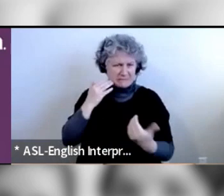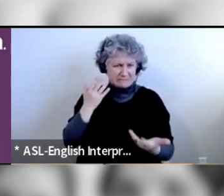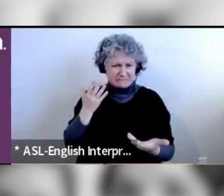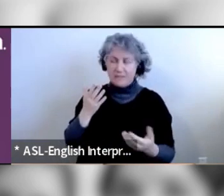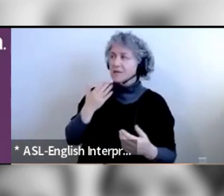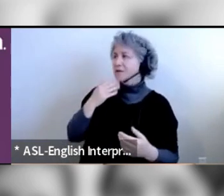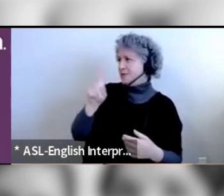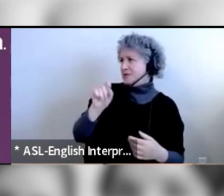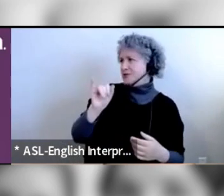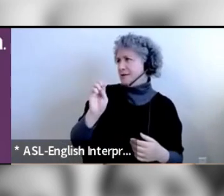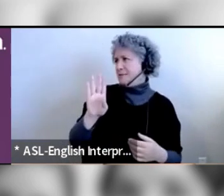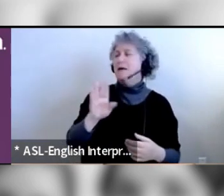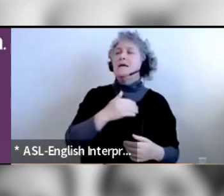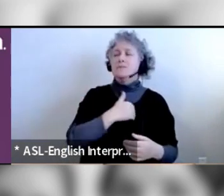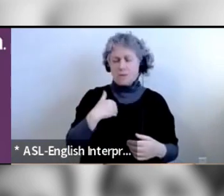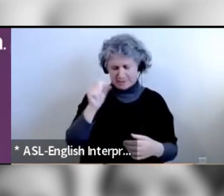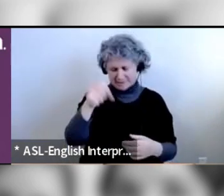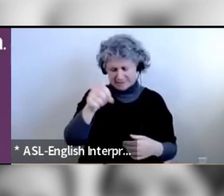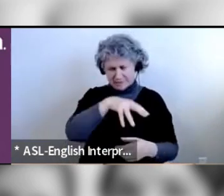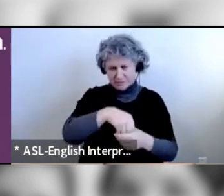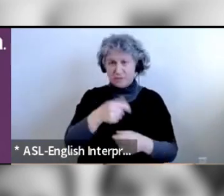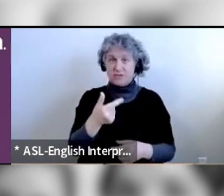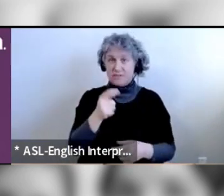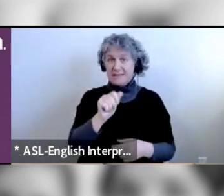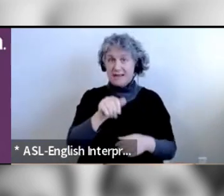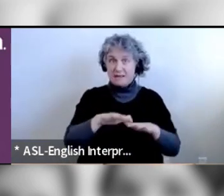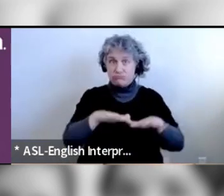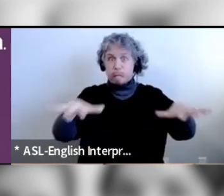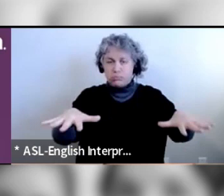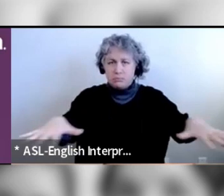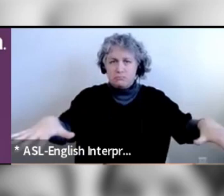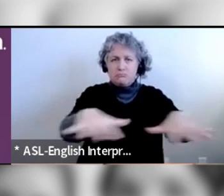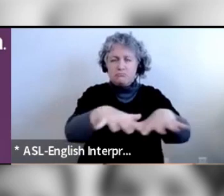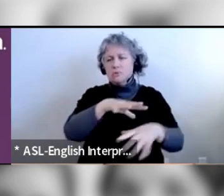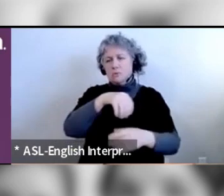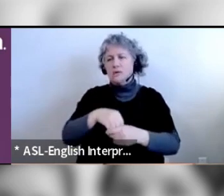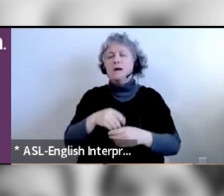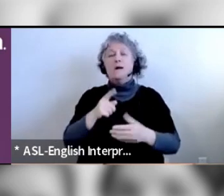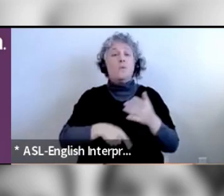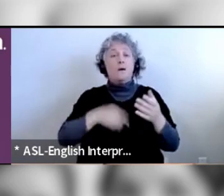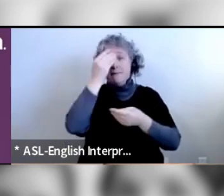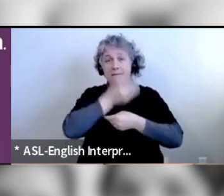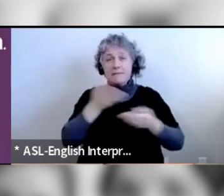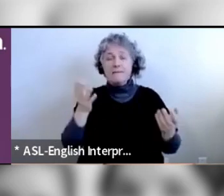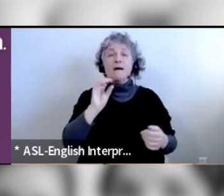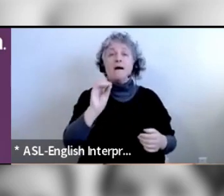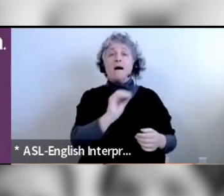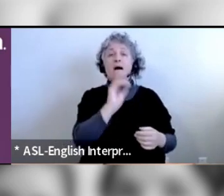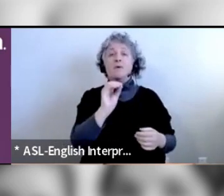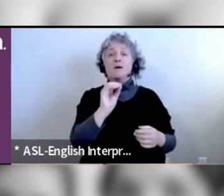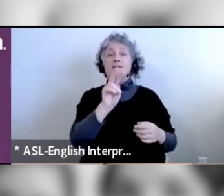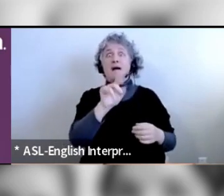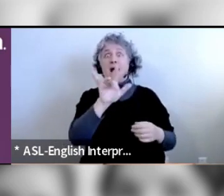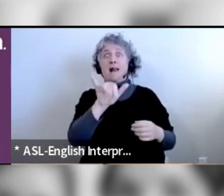good question, Jacob. Toronto is absolutely included. GTA is included. It's pretty much what I've kind of been telling people is the Ottawa Valley line down. If you see